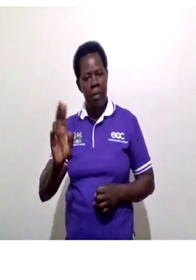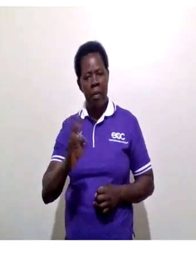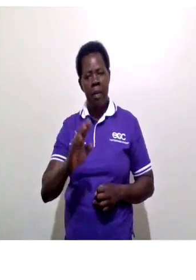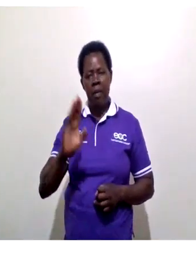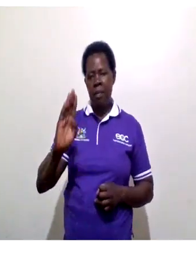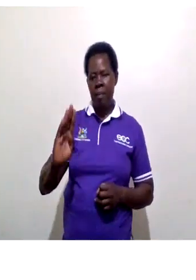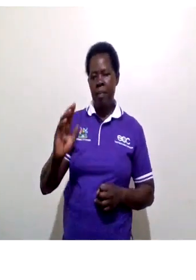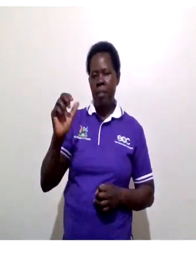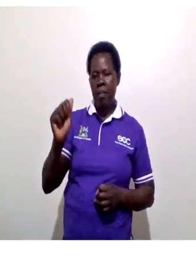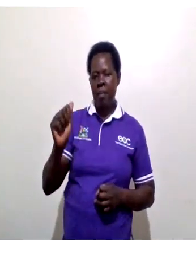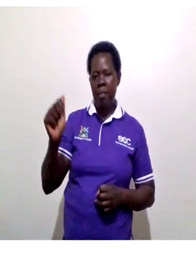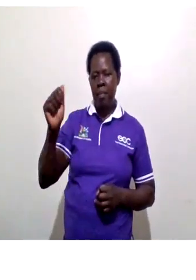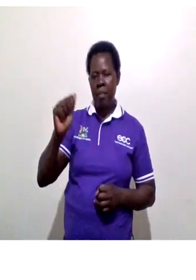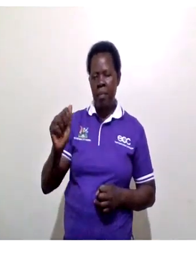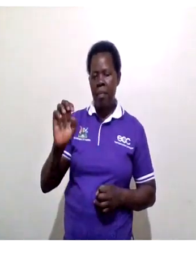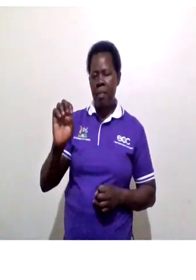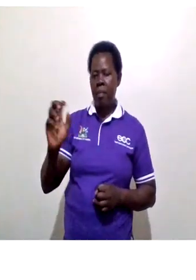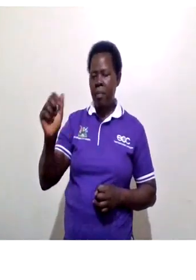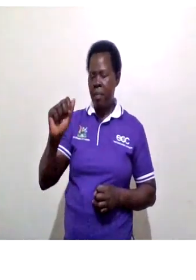is number